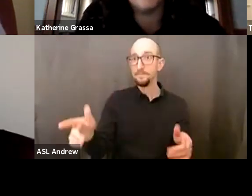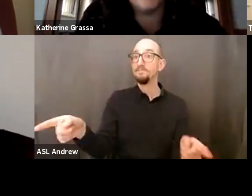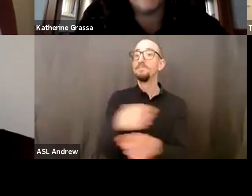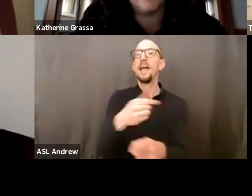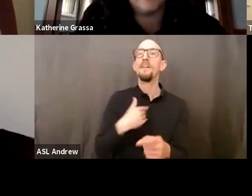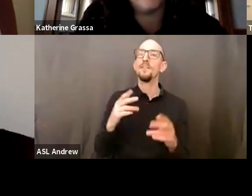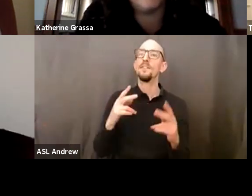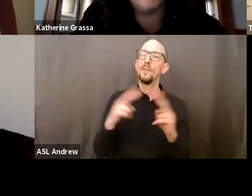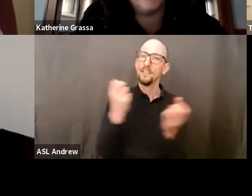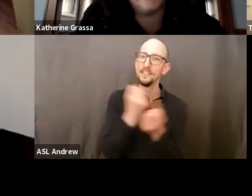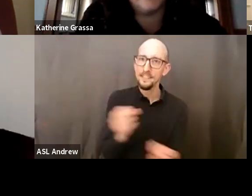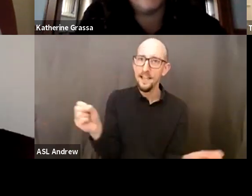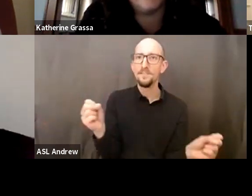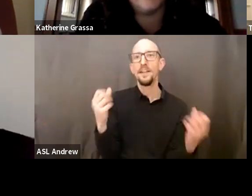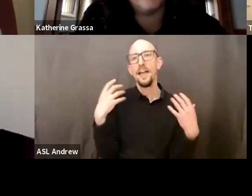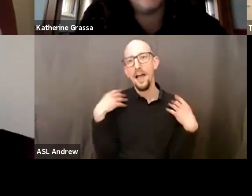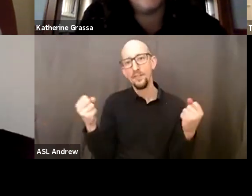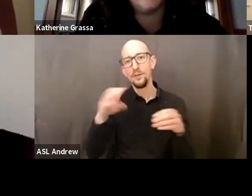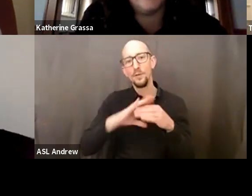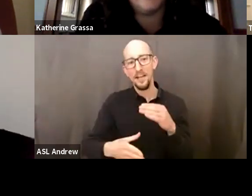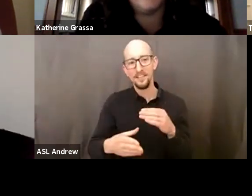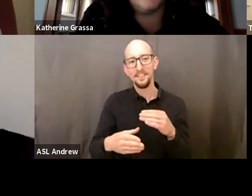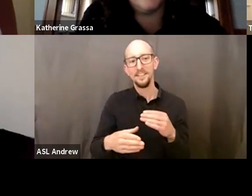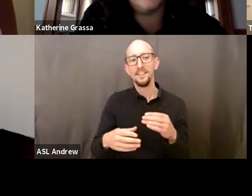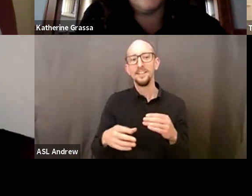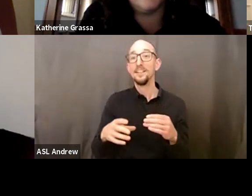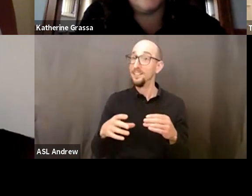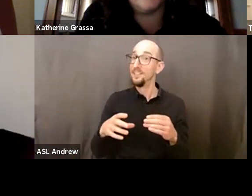safe, healthy weekend and do the home